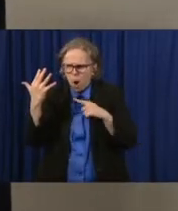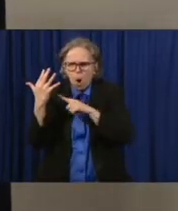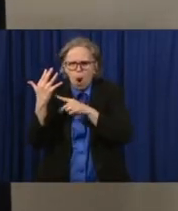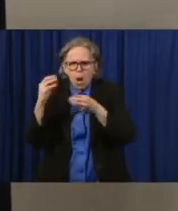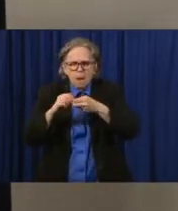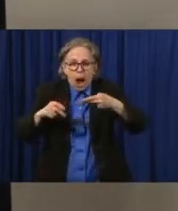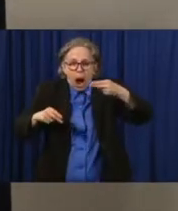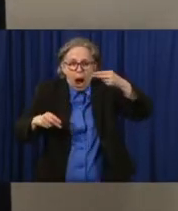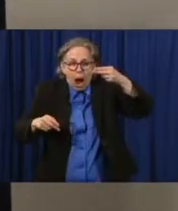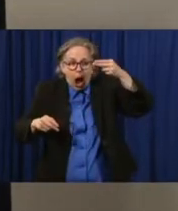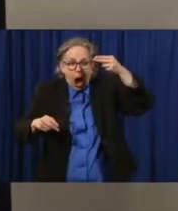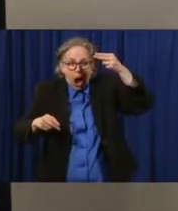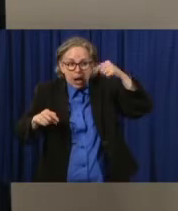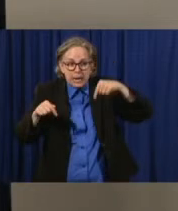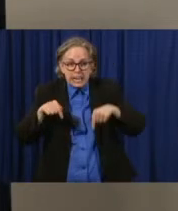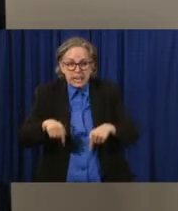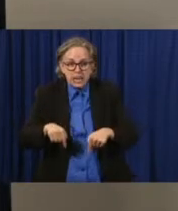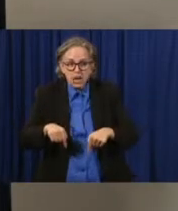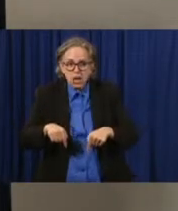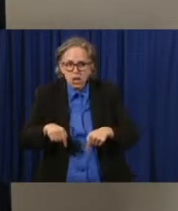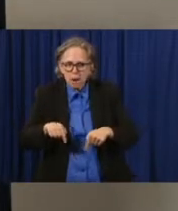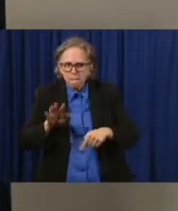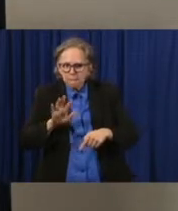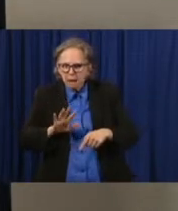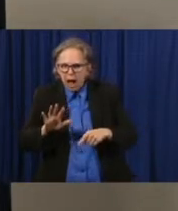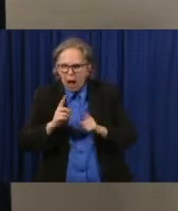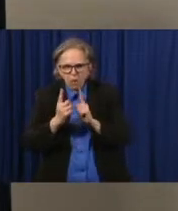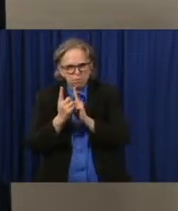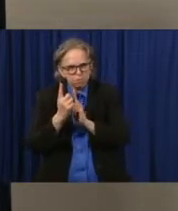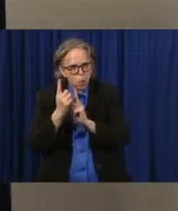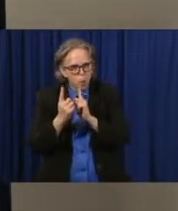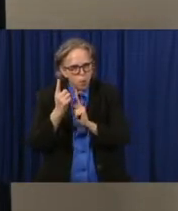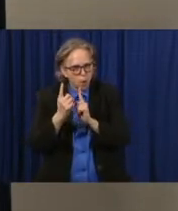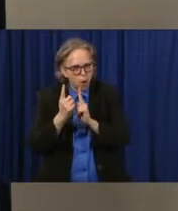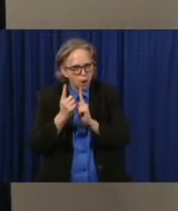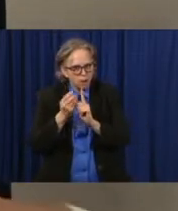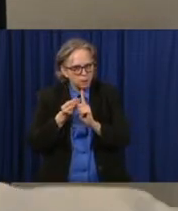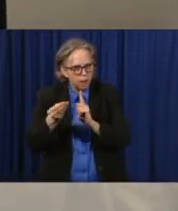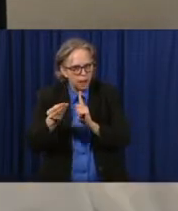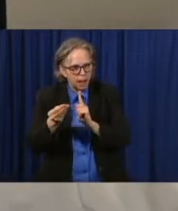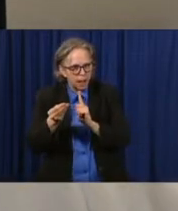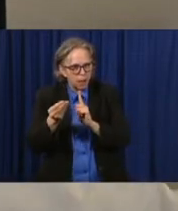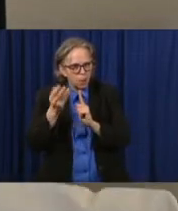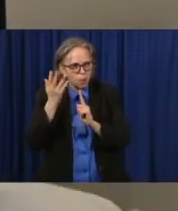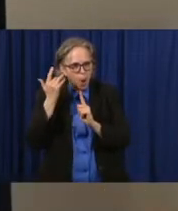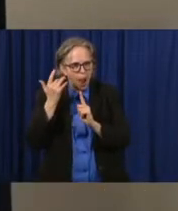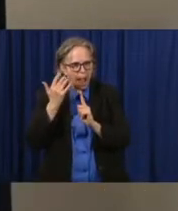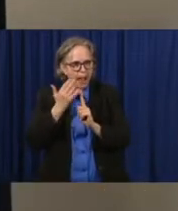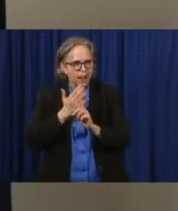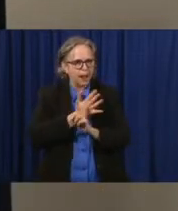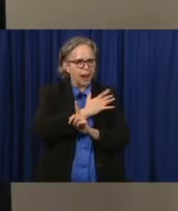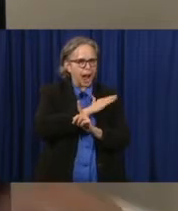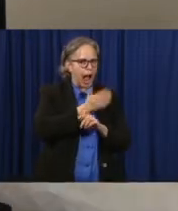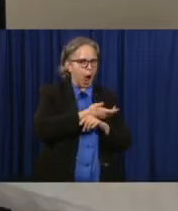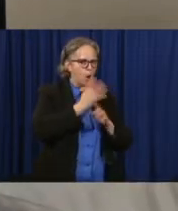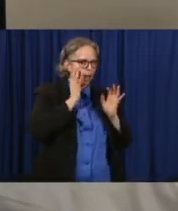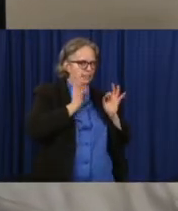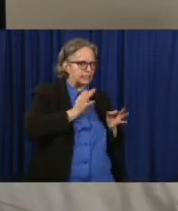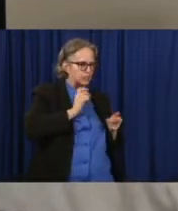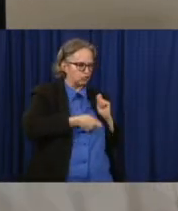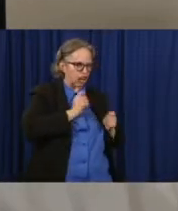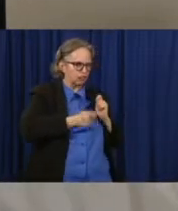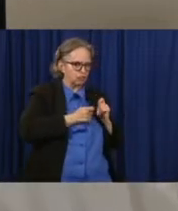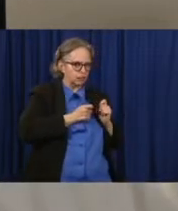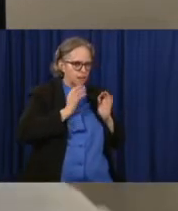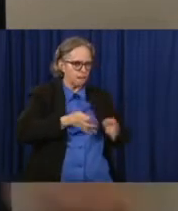fortunately, we're seeing us at about 1 to 1, and that's due to all the changes we've made. And this slide just shows that if